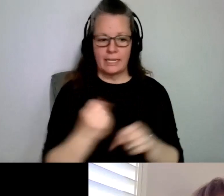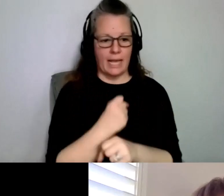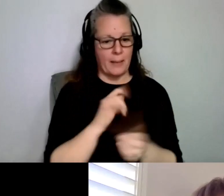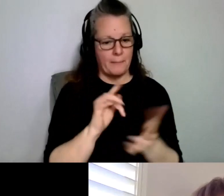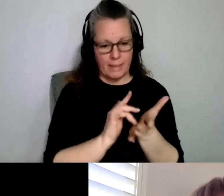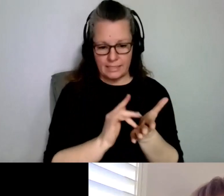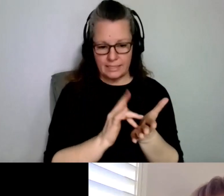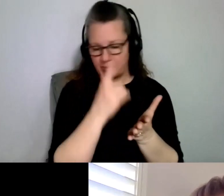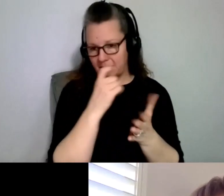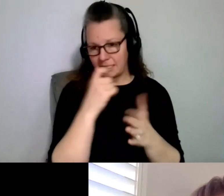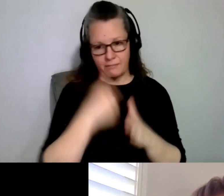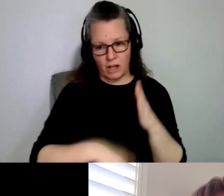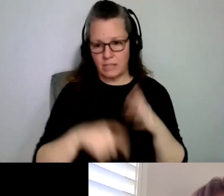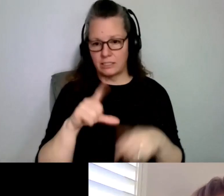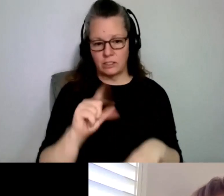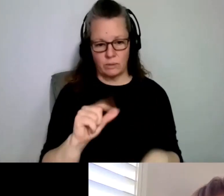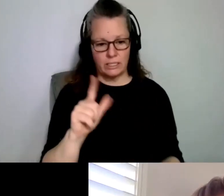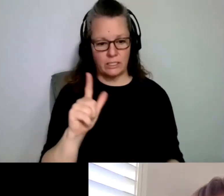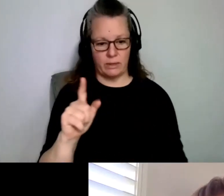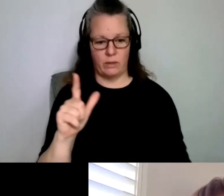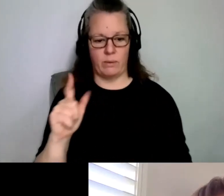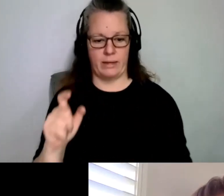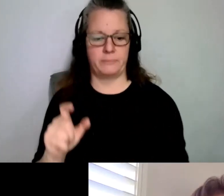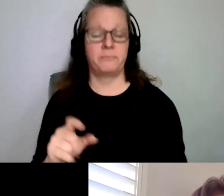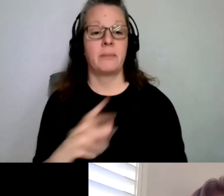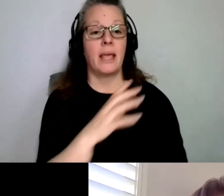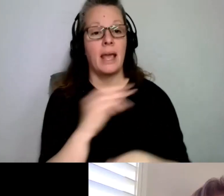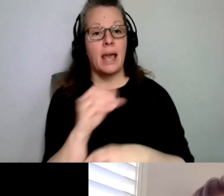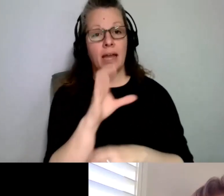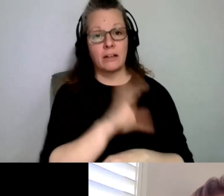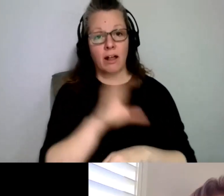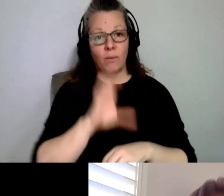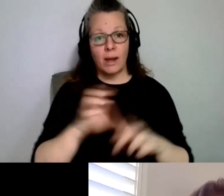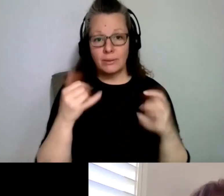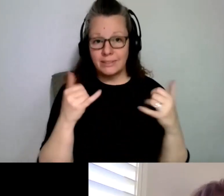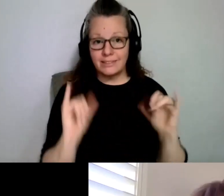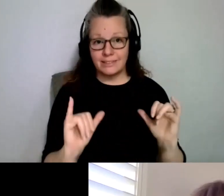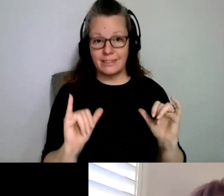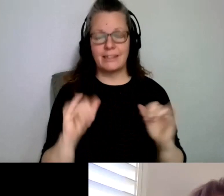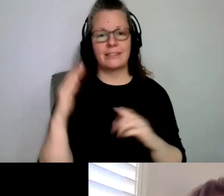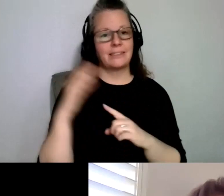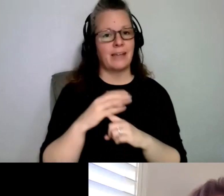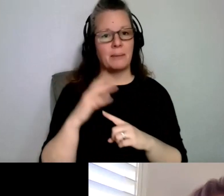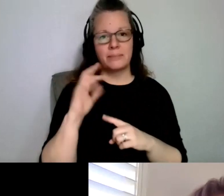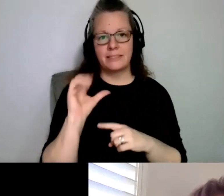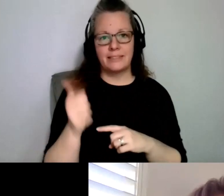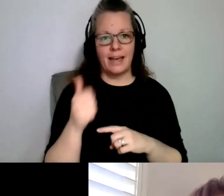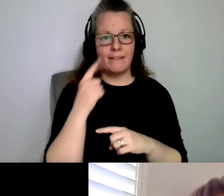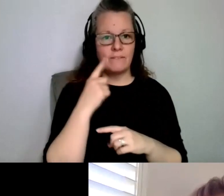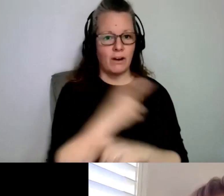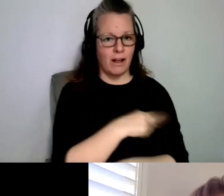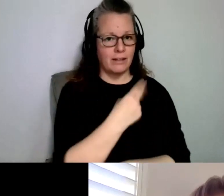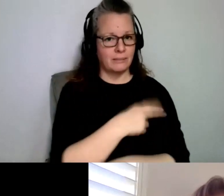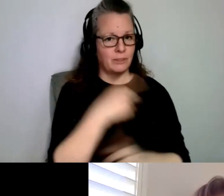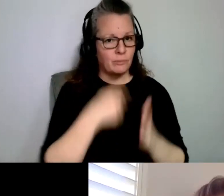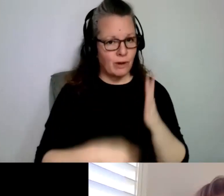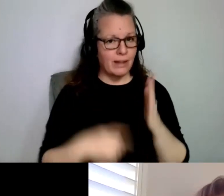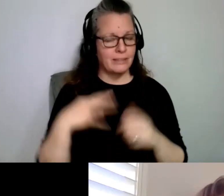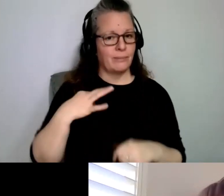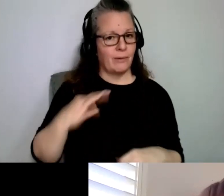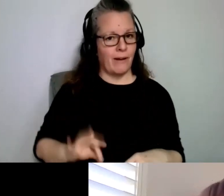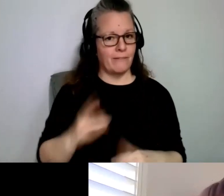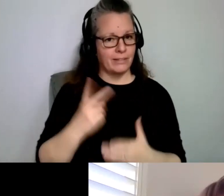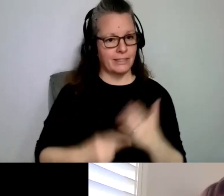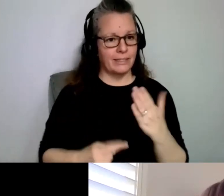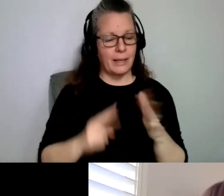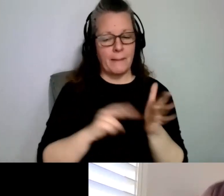of cost in 2021. And Colorado still ranks among the top 10 for hospital price and profit,